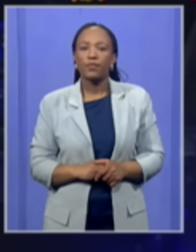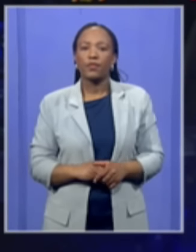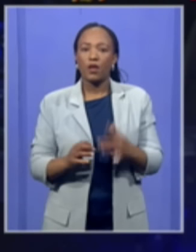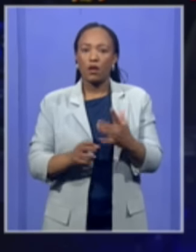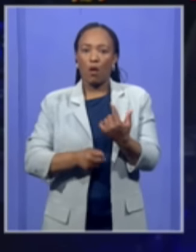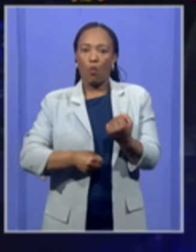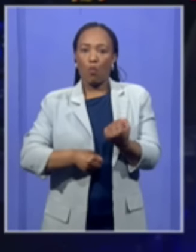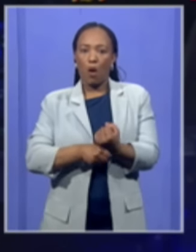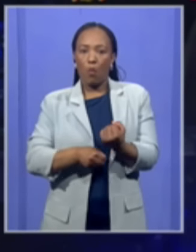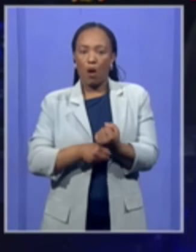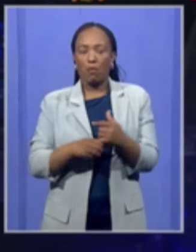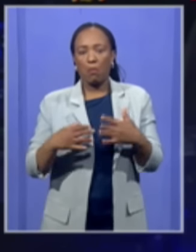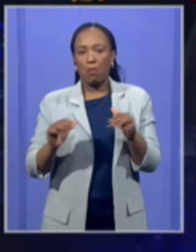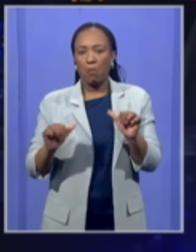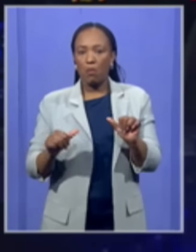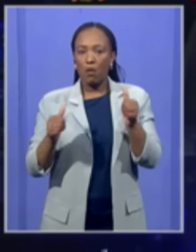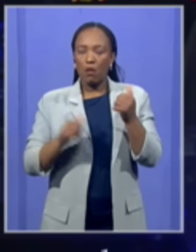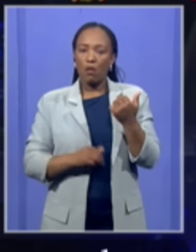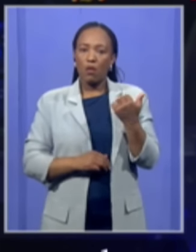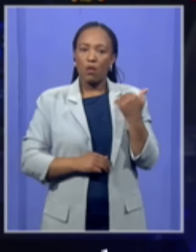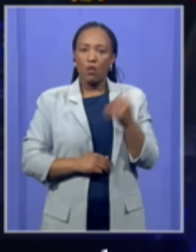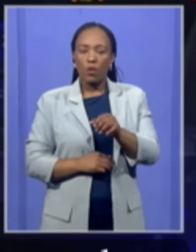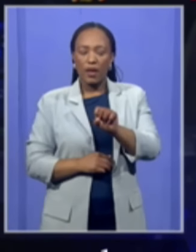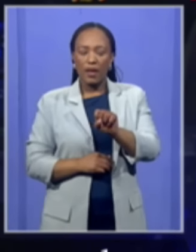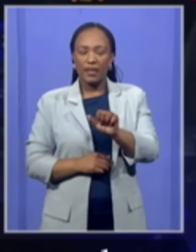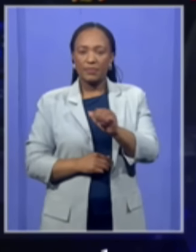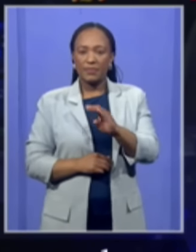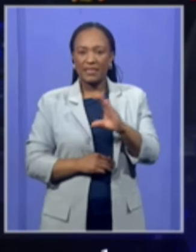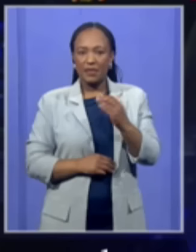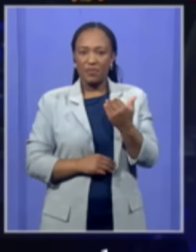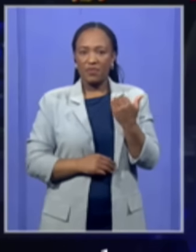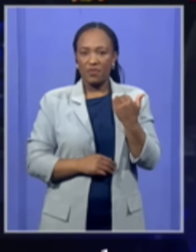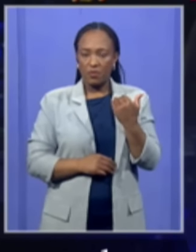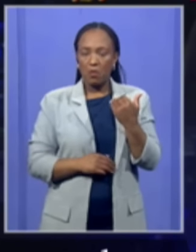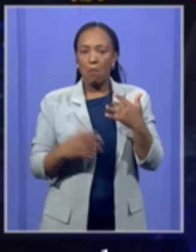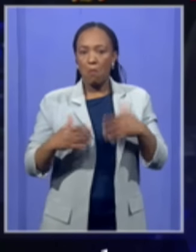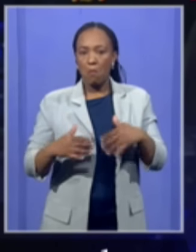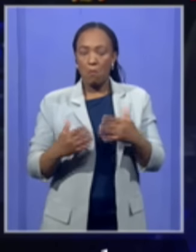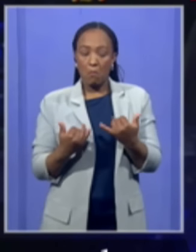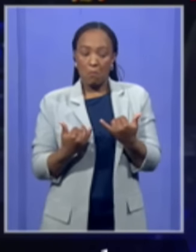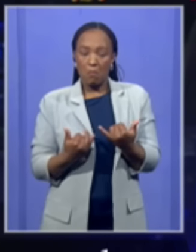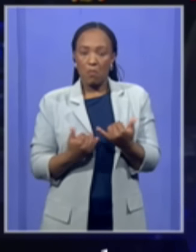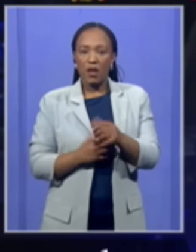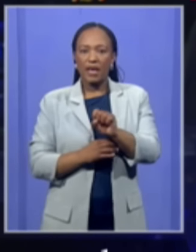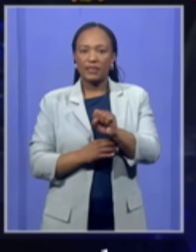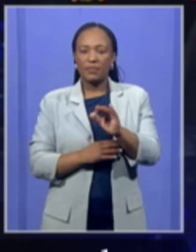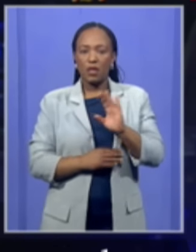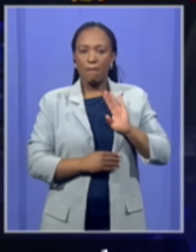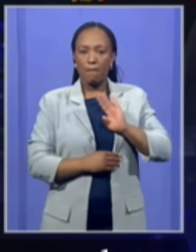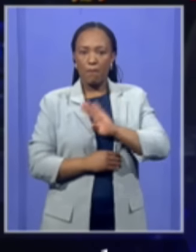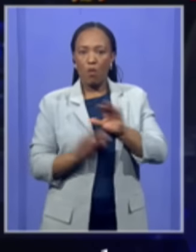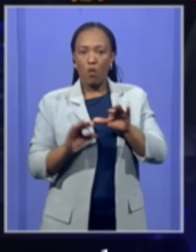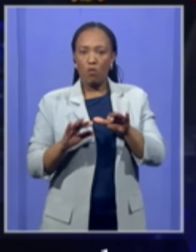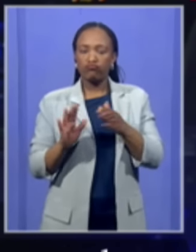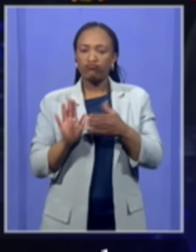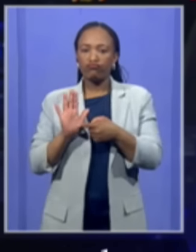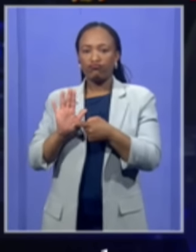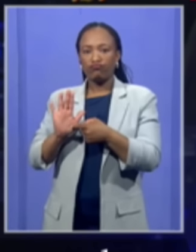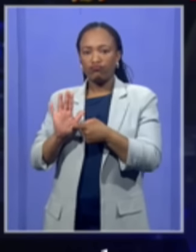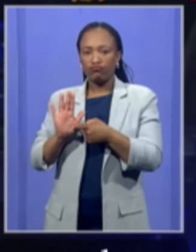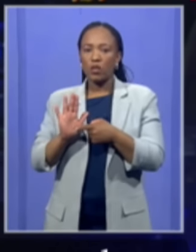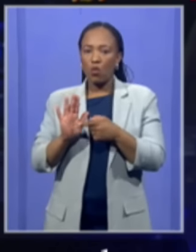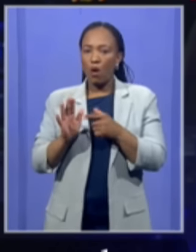petjo la mehleng le neng le sebediswa kgafetsa ha o bua ka SABC. Nalaneng ya morao tjena tshebetso ya boto ya SABC e pepeneneng e bile